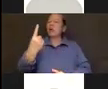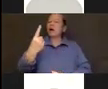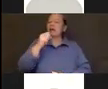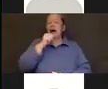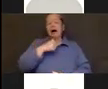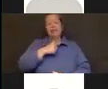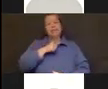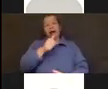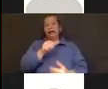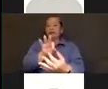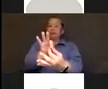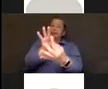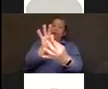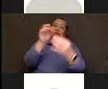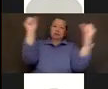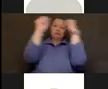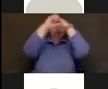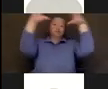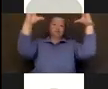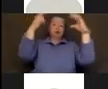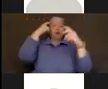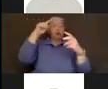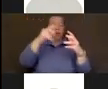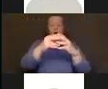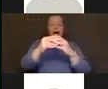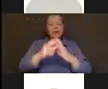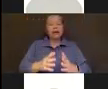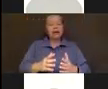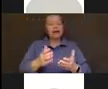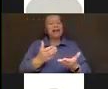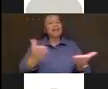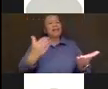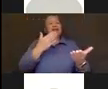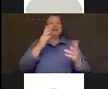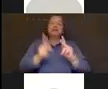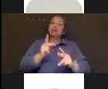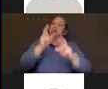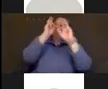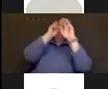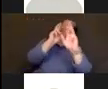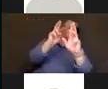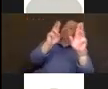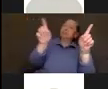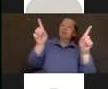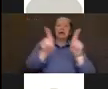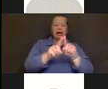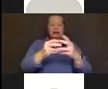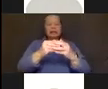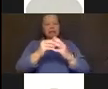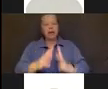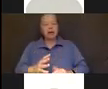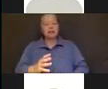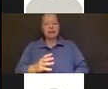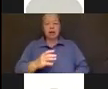of what an American, at least what is esteemed, right, what we see. So finding myself